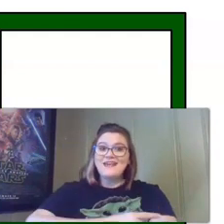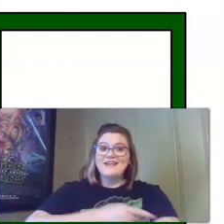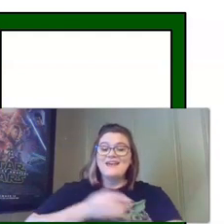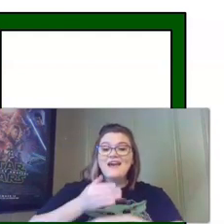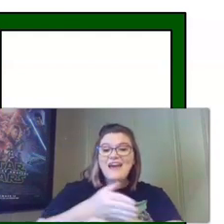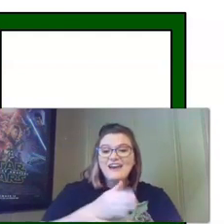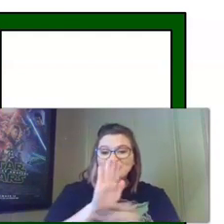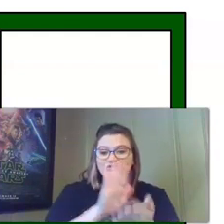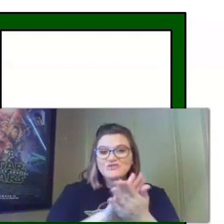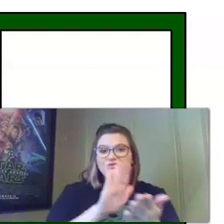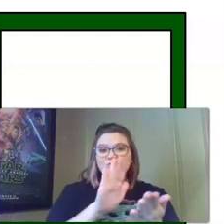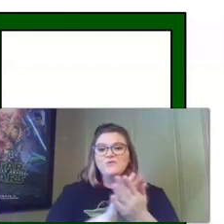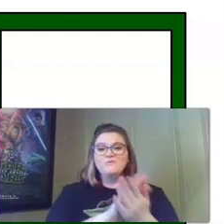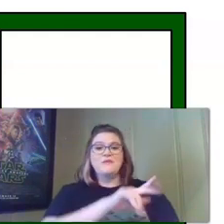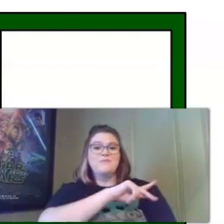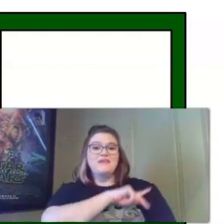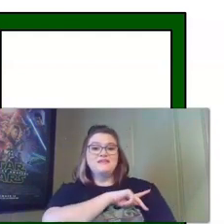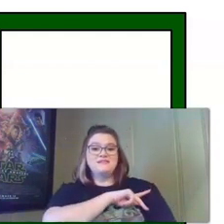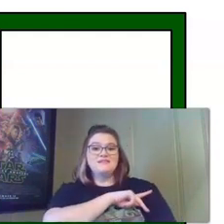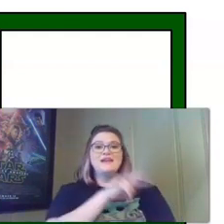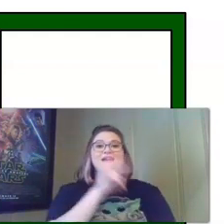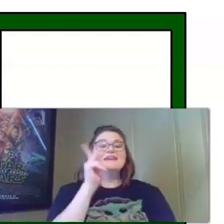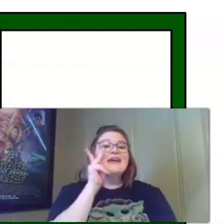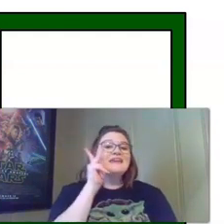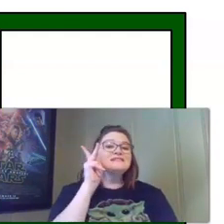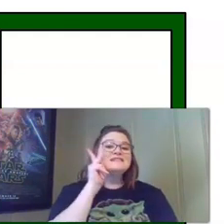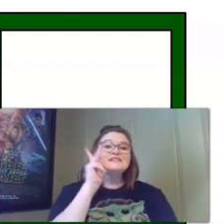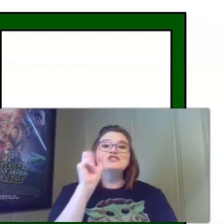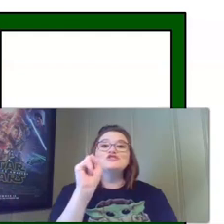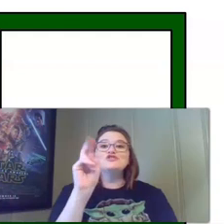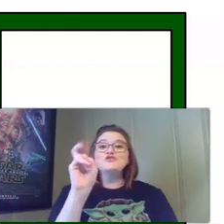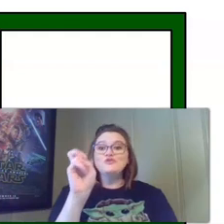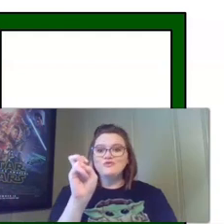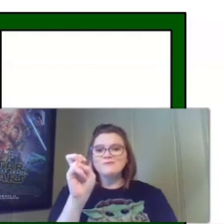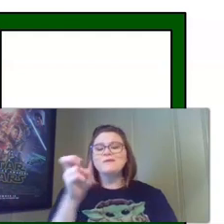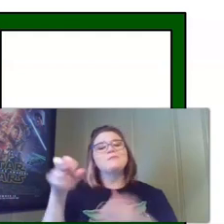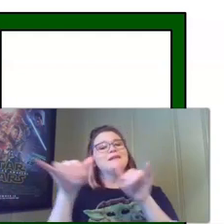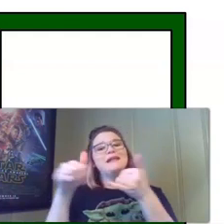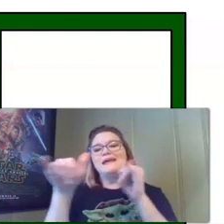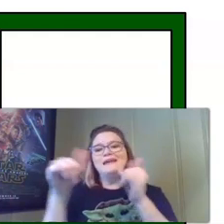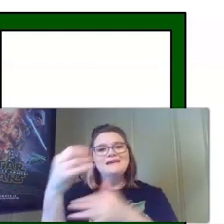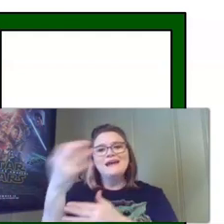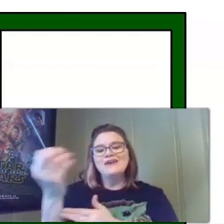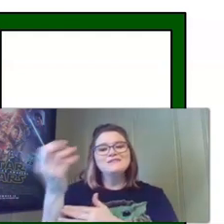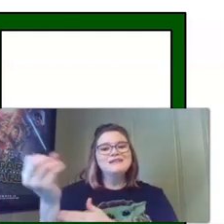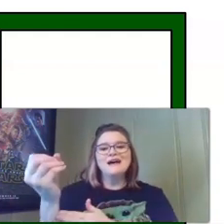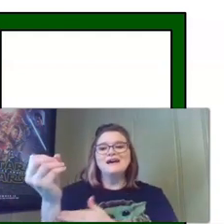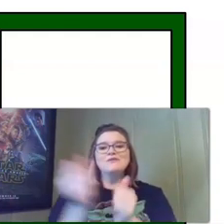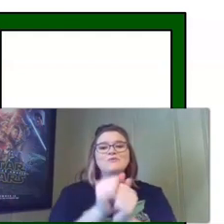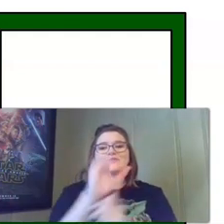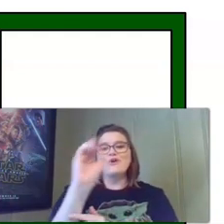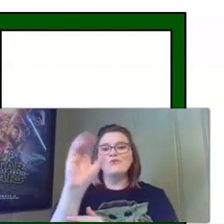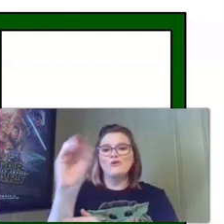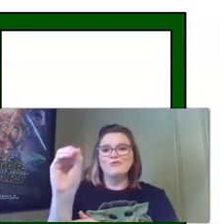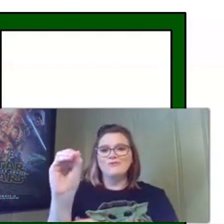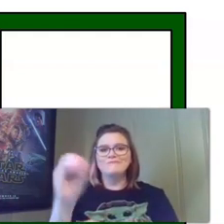One day after school, Pete, Kate, Sue played